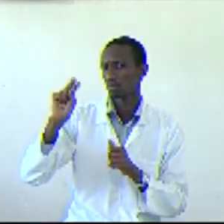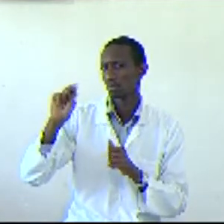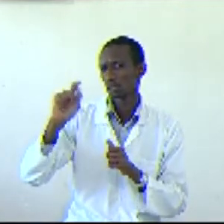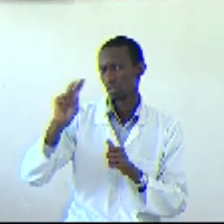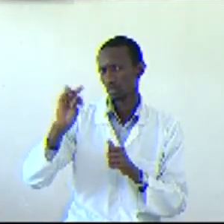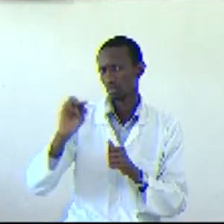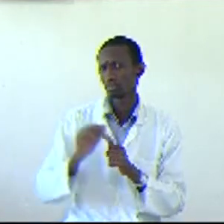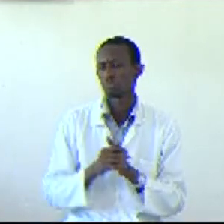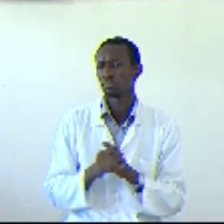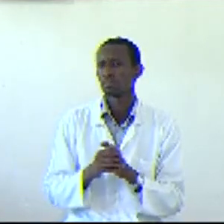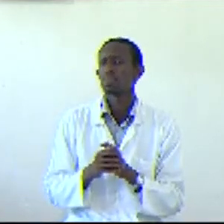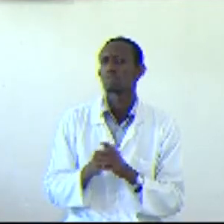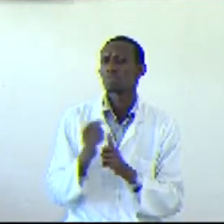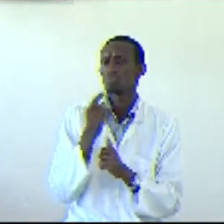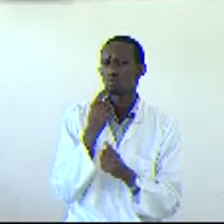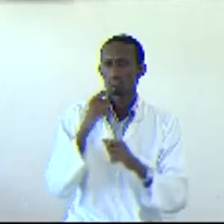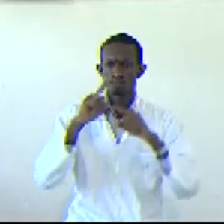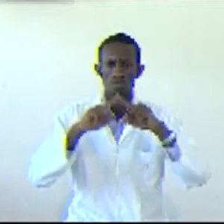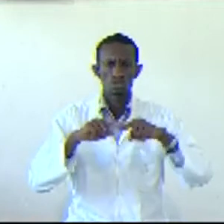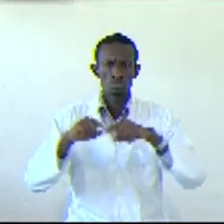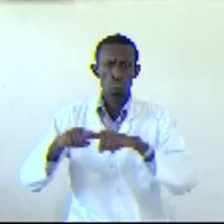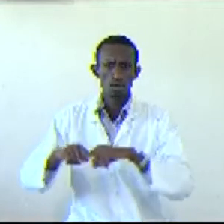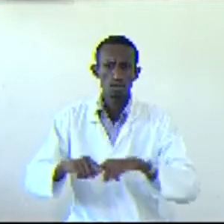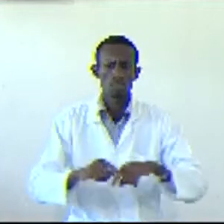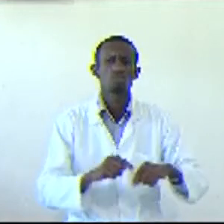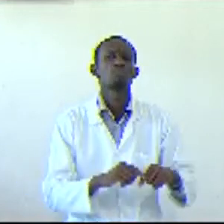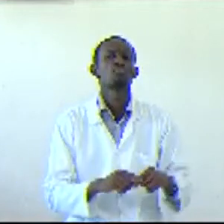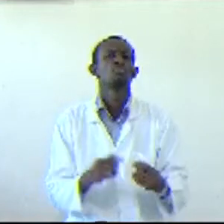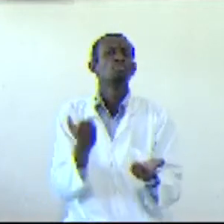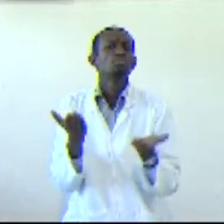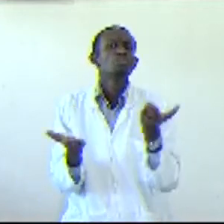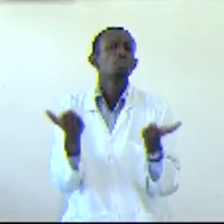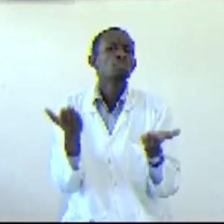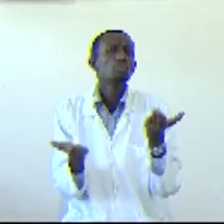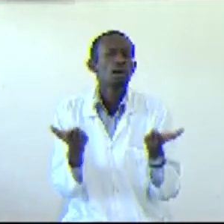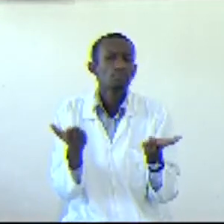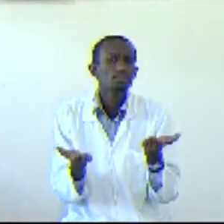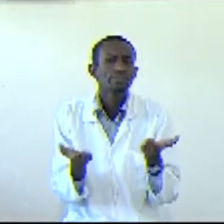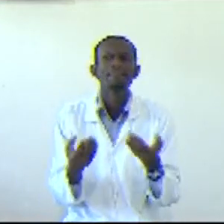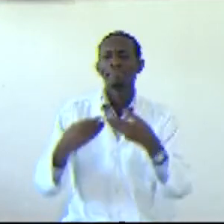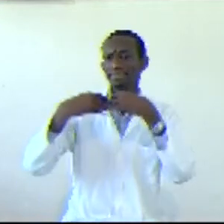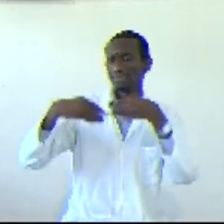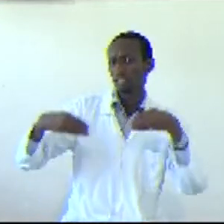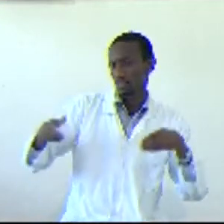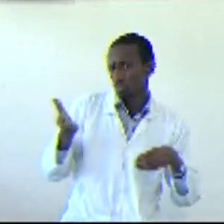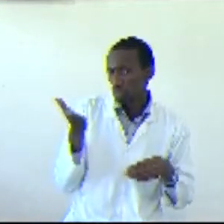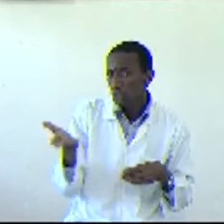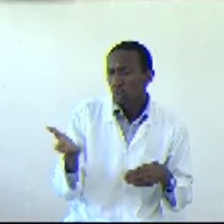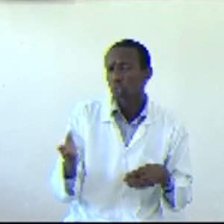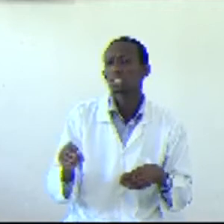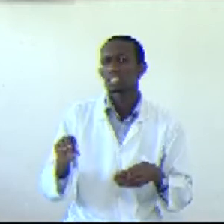depend on the mass of the object and the speed of that object, which means